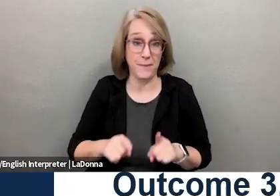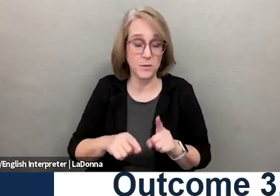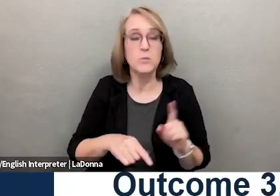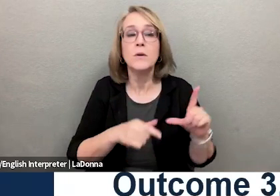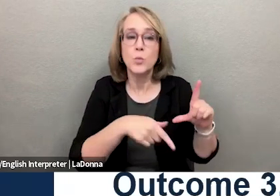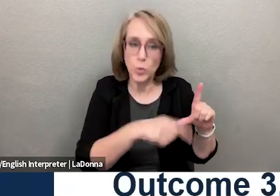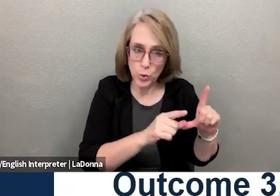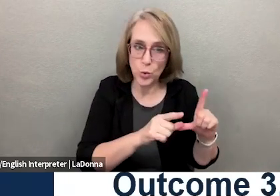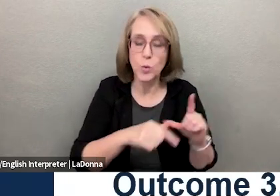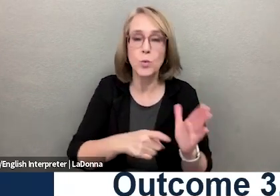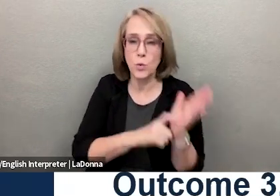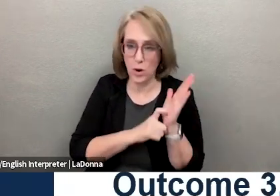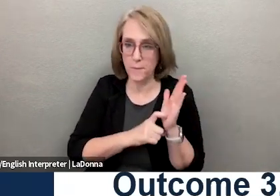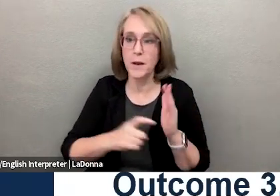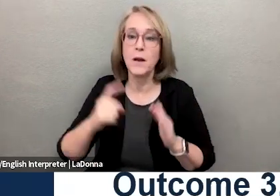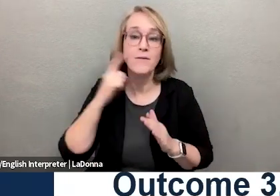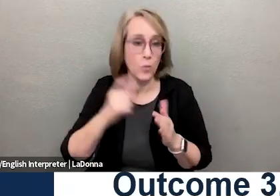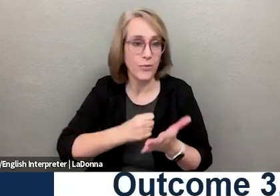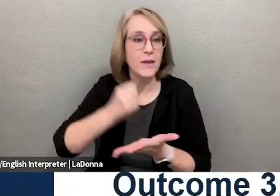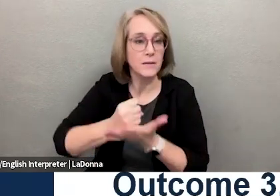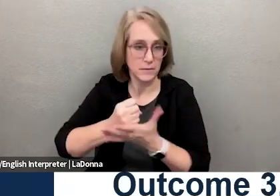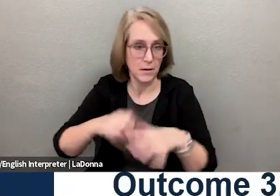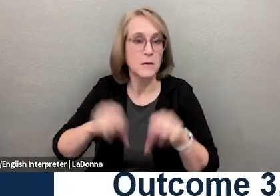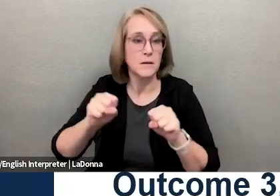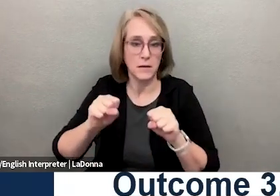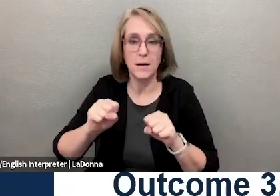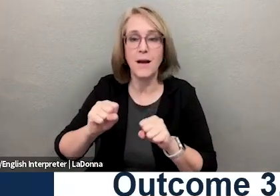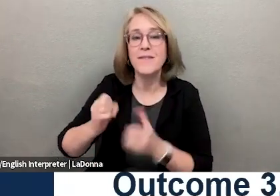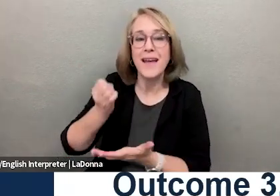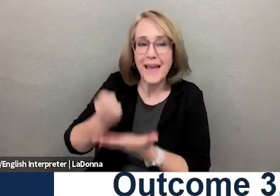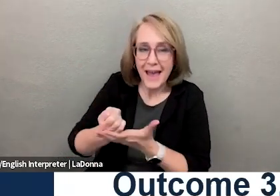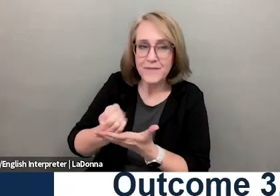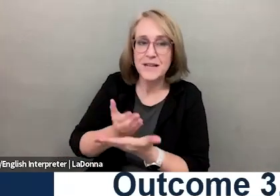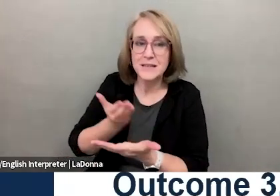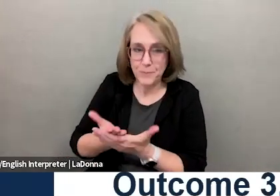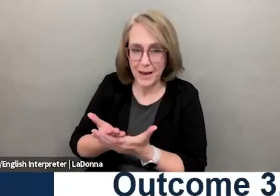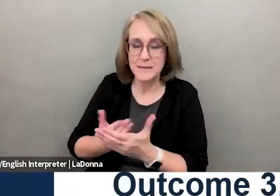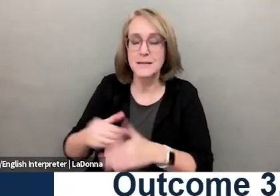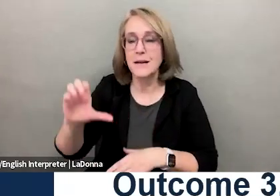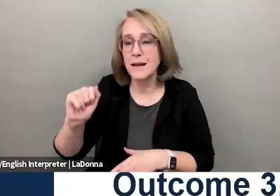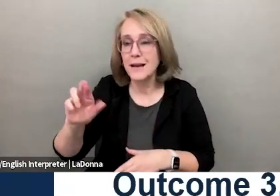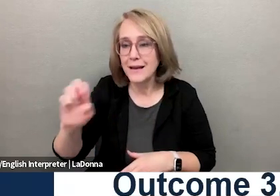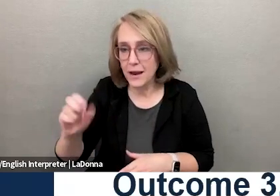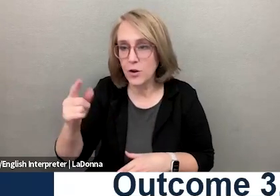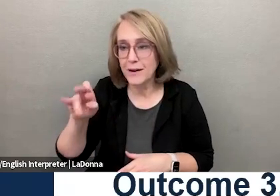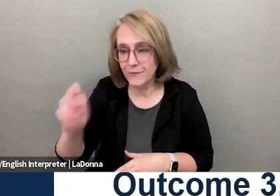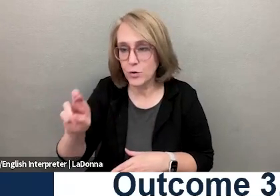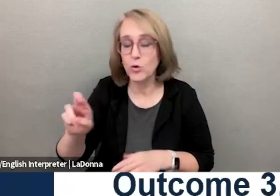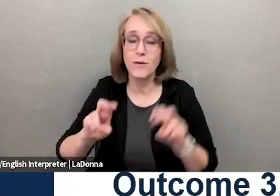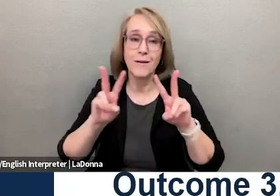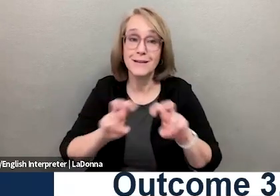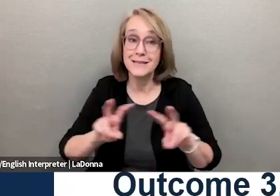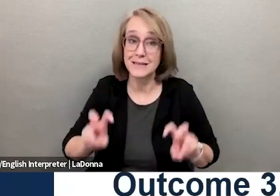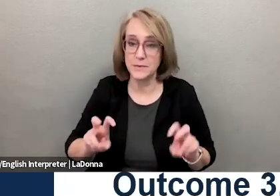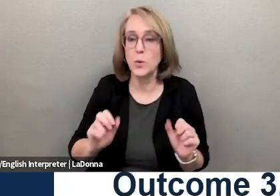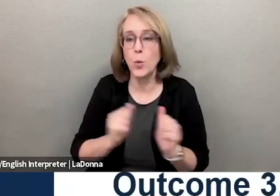renewing requirements to advance the adoption of evidence-based caregiver assessments through